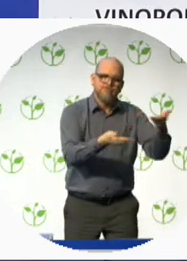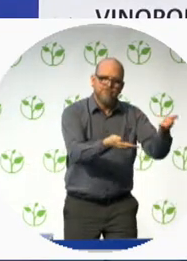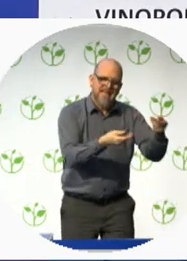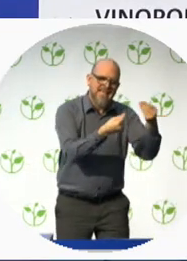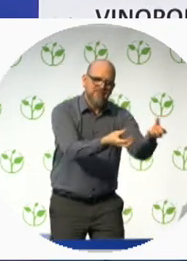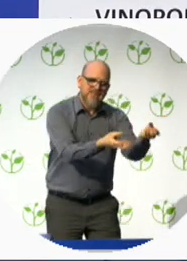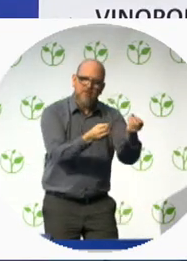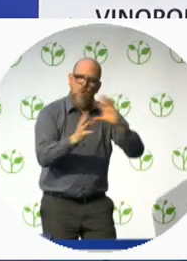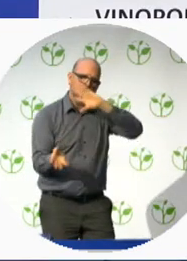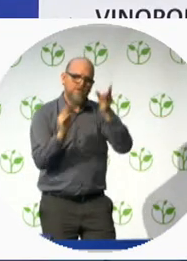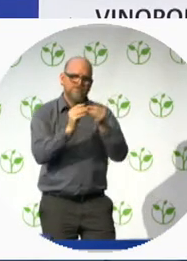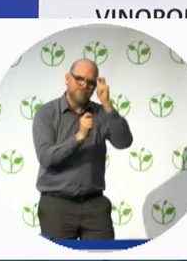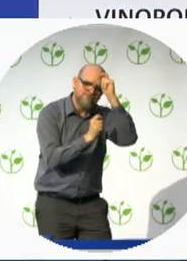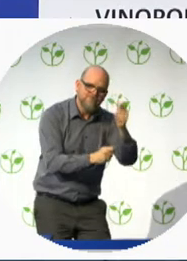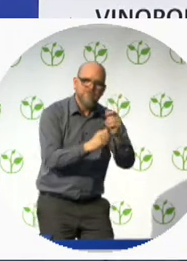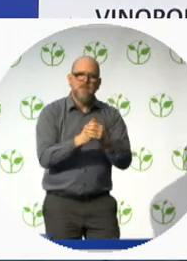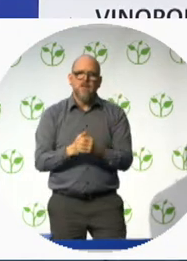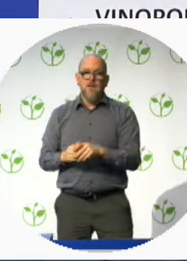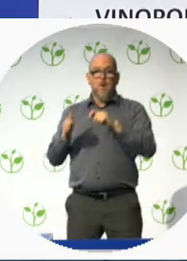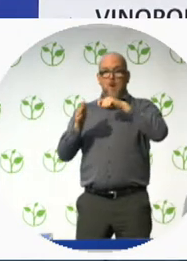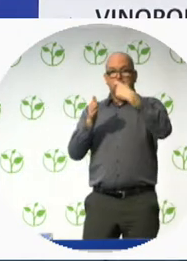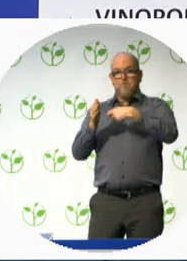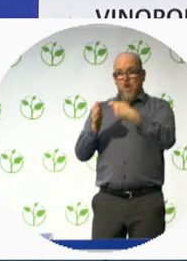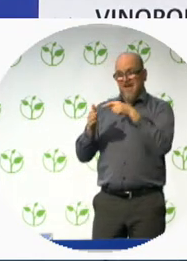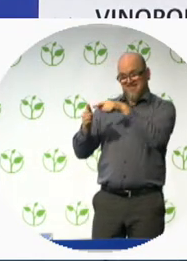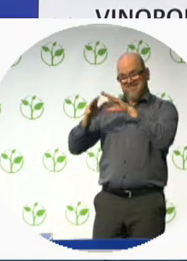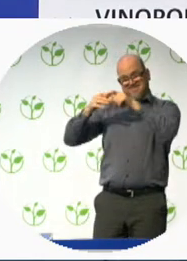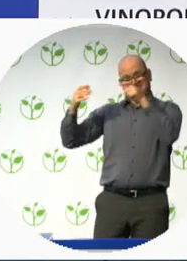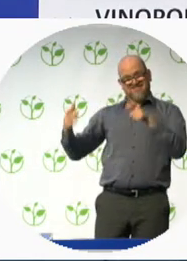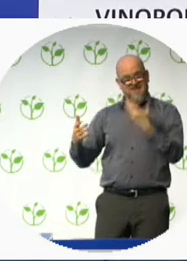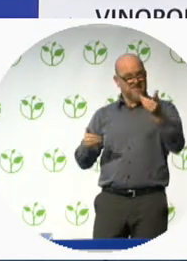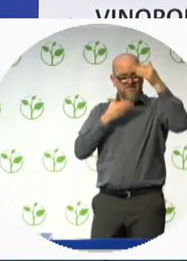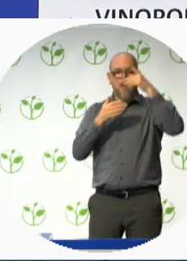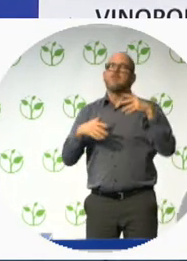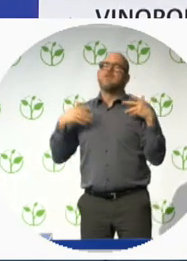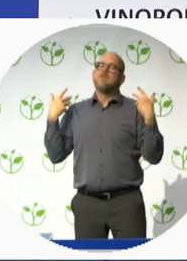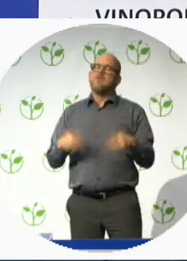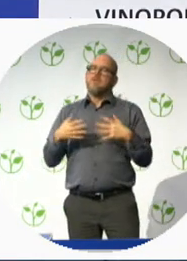Vision. It was quite a challenge because